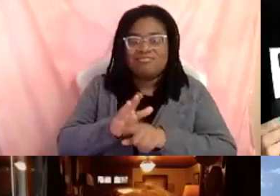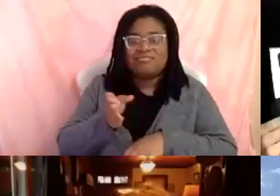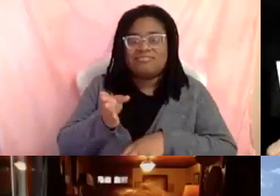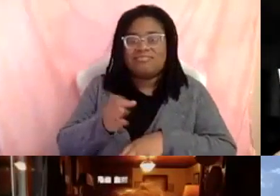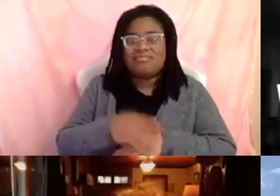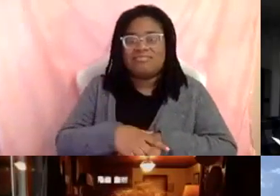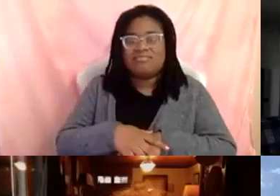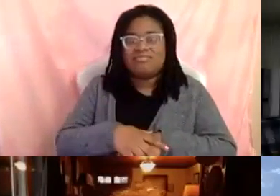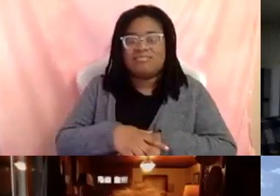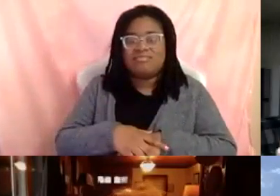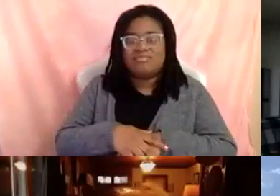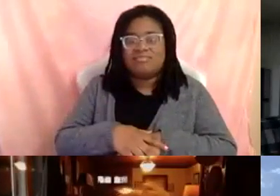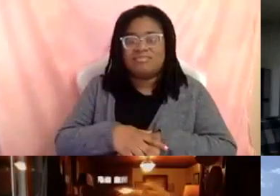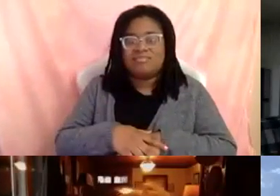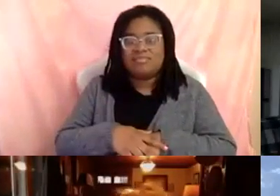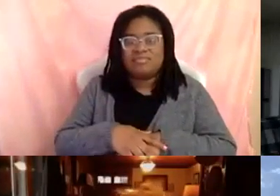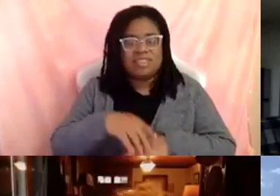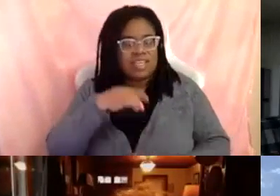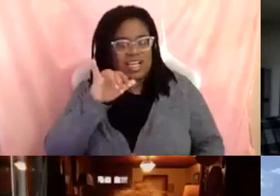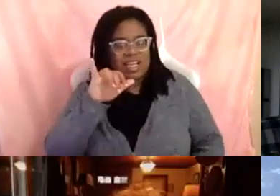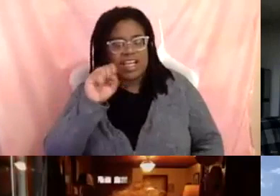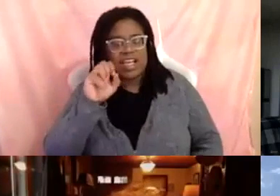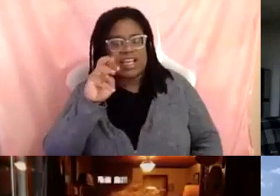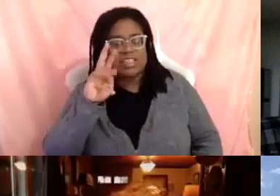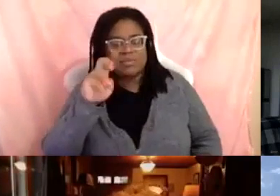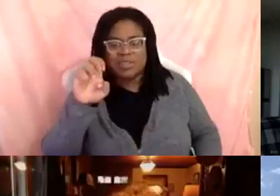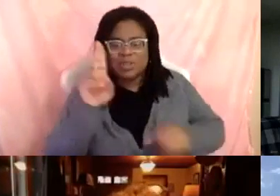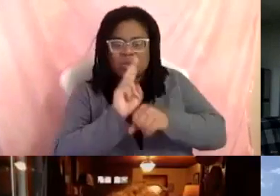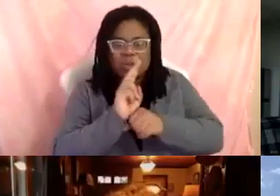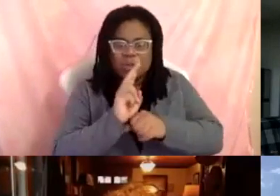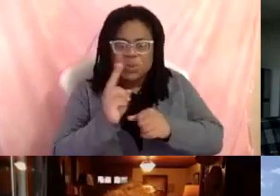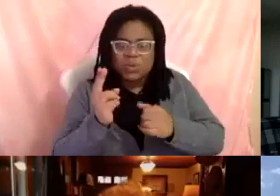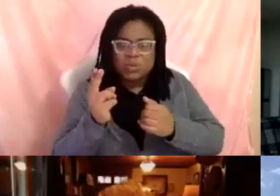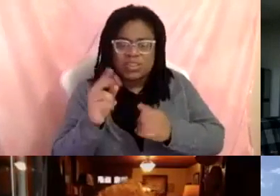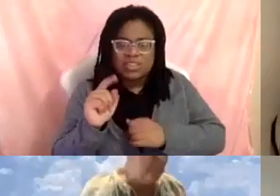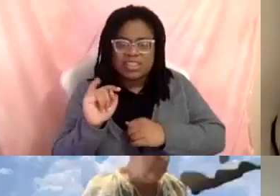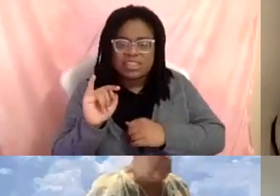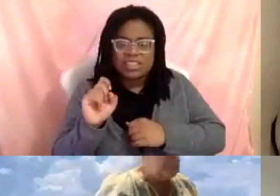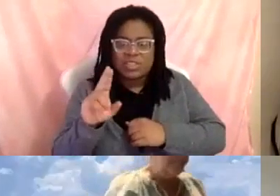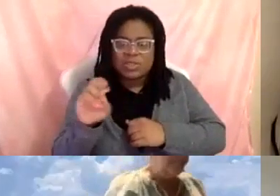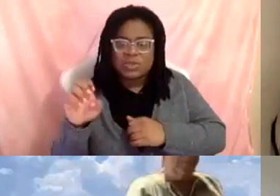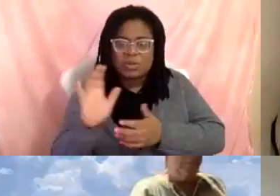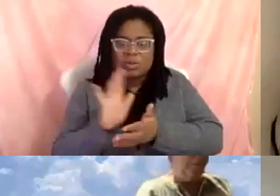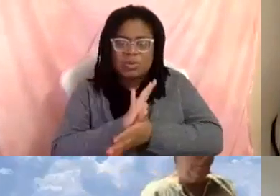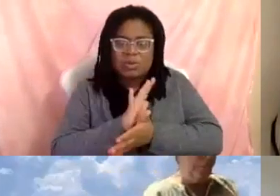think, Yasmin, did you use tissue? It looks like tissue paper a little bit, but it's just very colorful. I like the